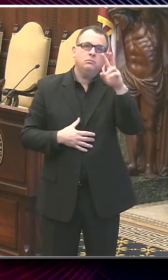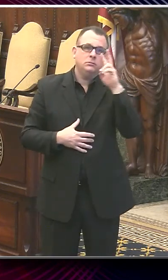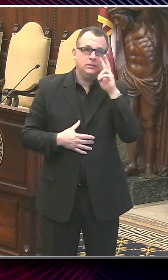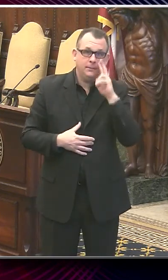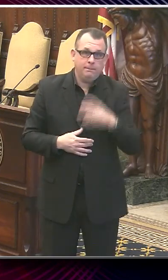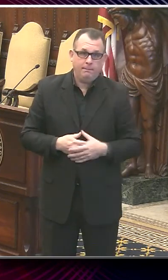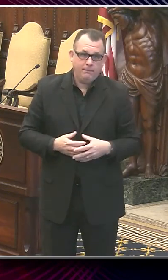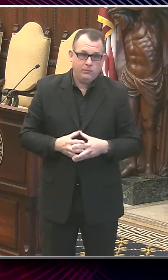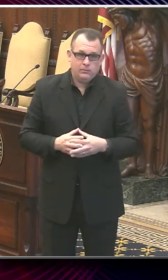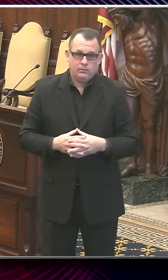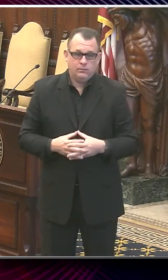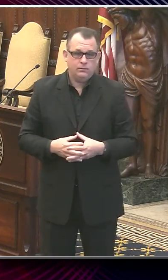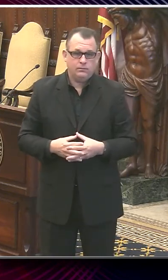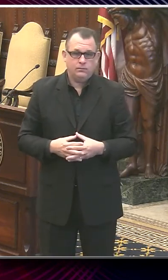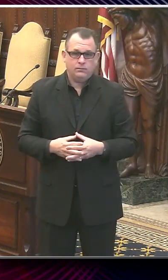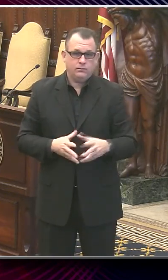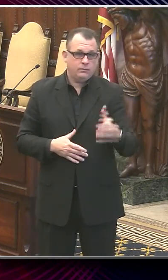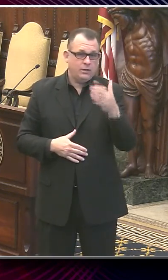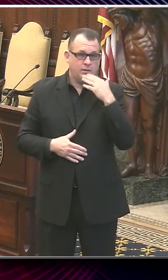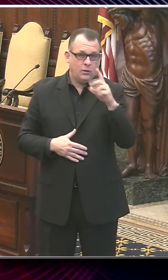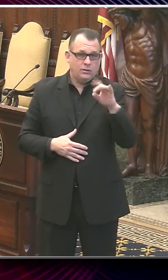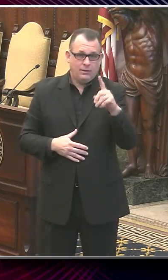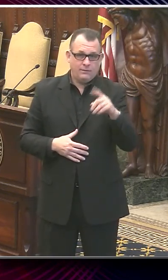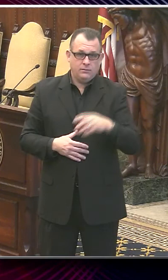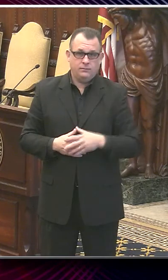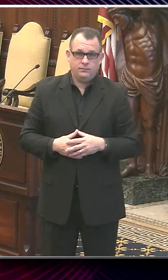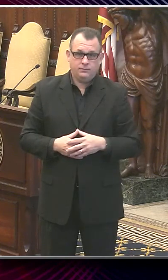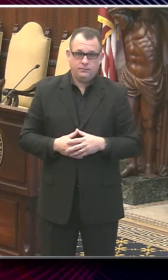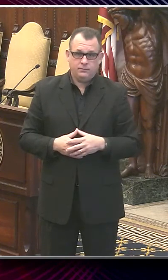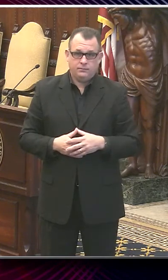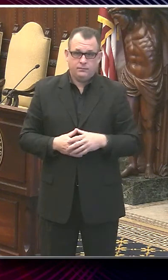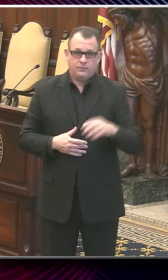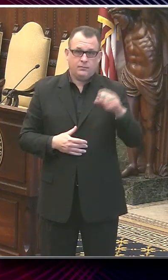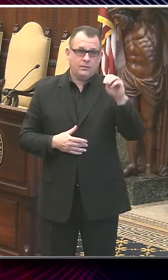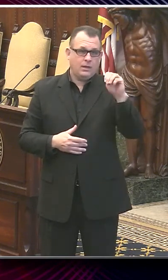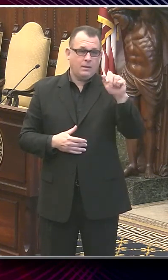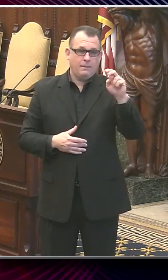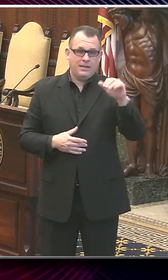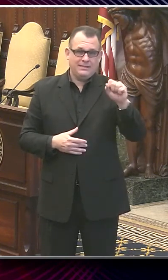thank you. Thank you, David. Let's go to Manny Smith of CBS 3.